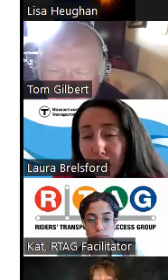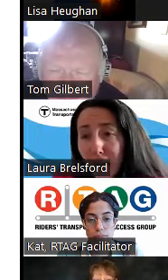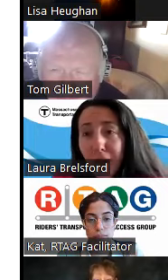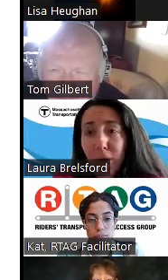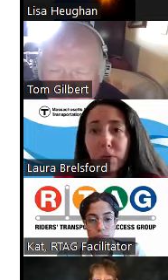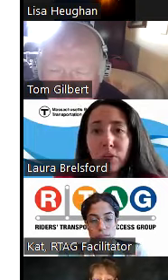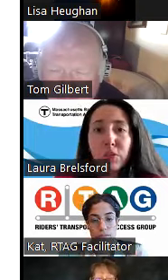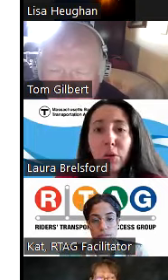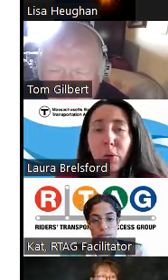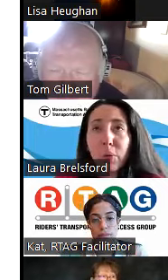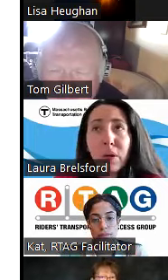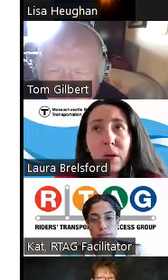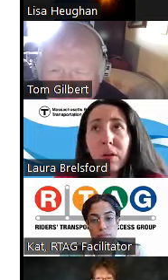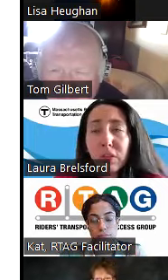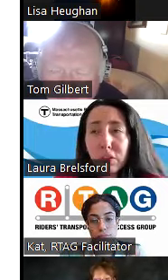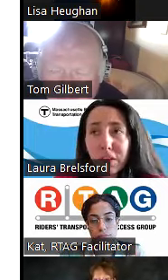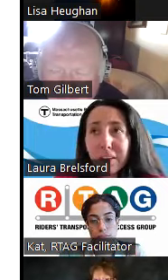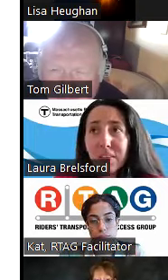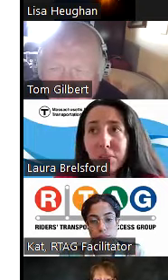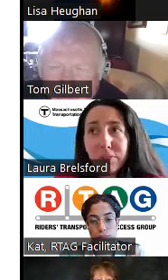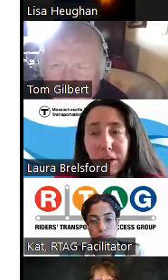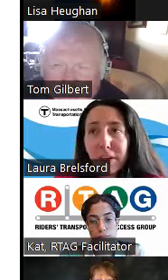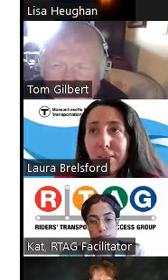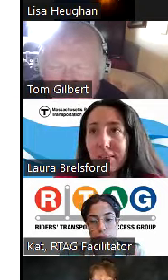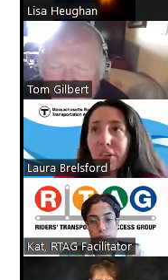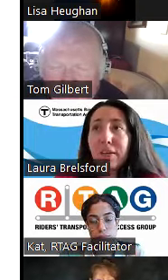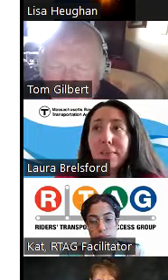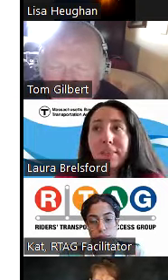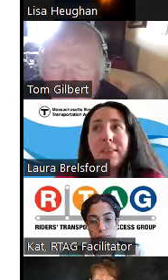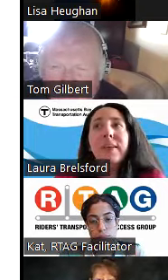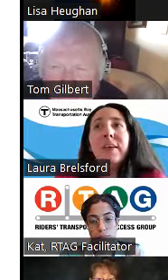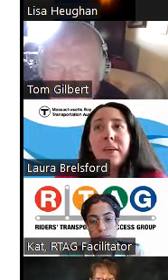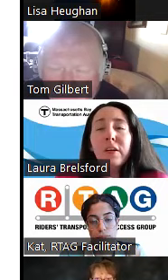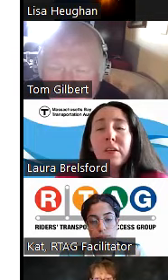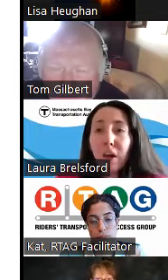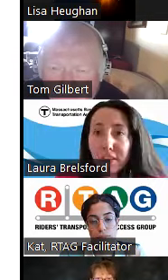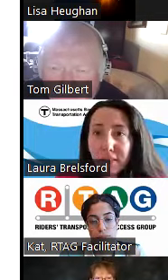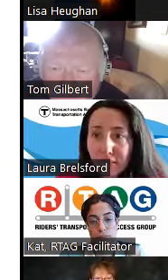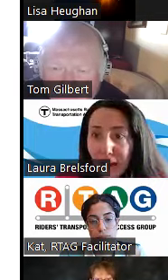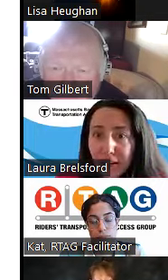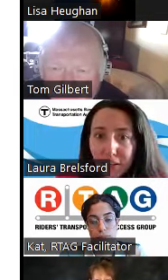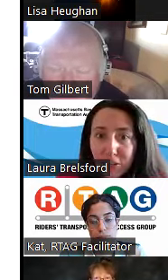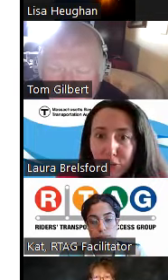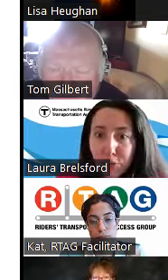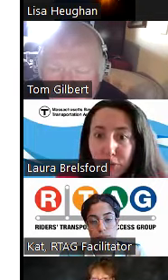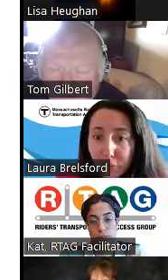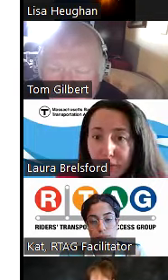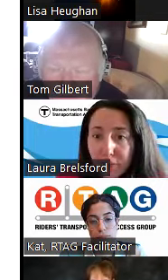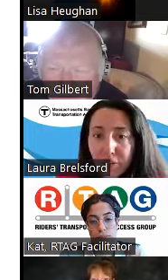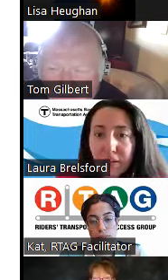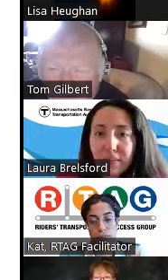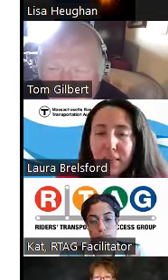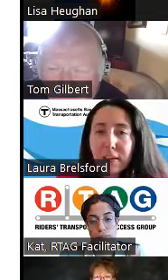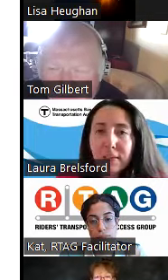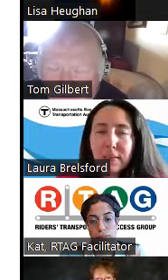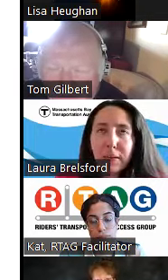are not housed. So there's lots of very serious, daunting societal issues that really